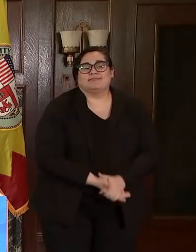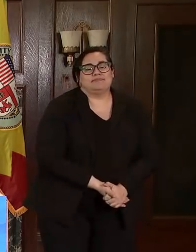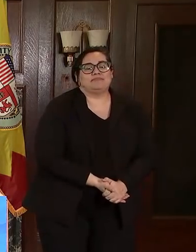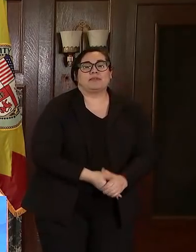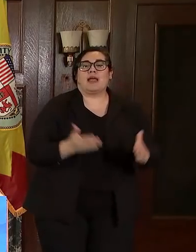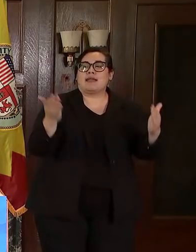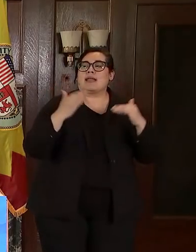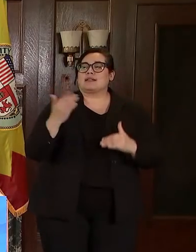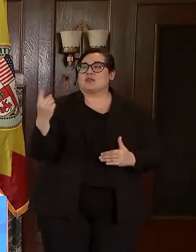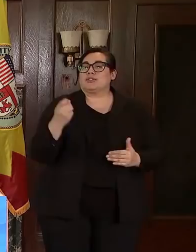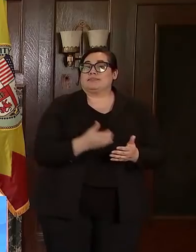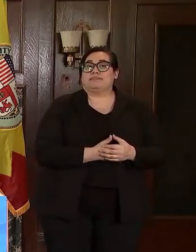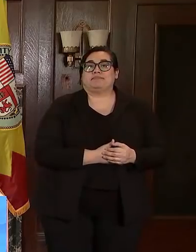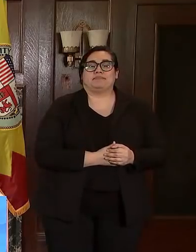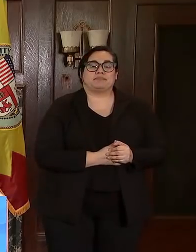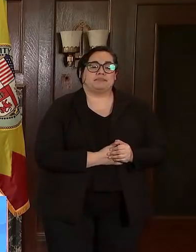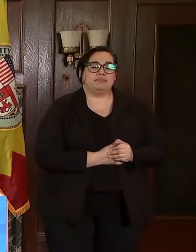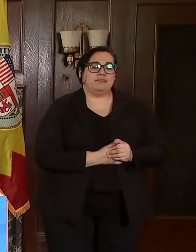Next item, please.